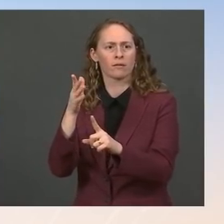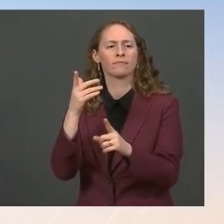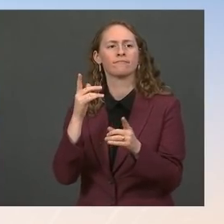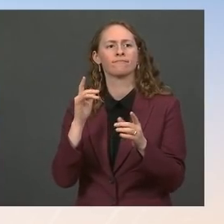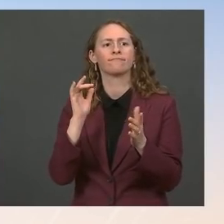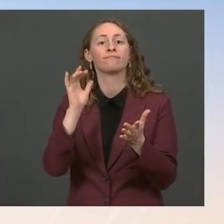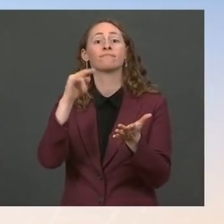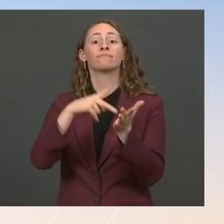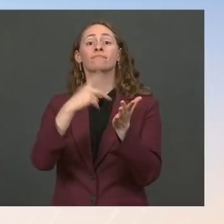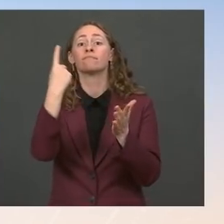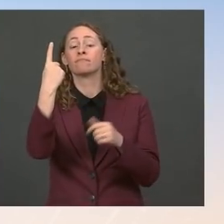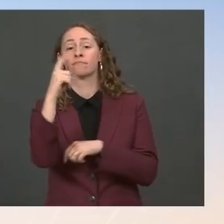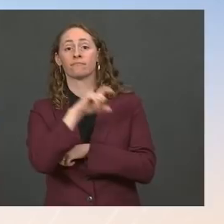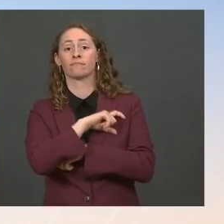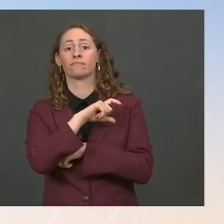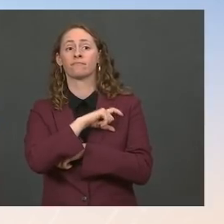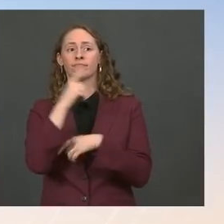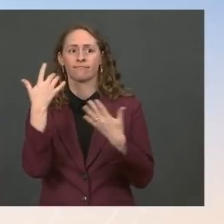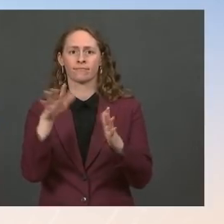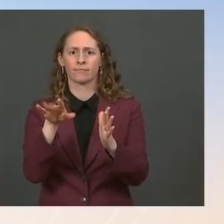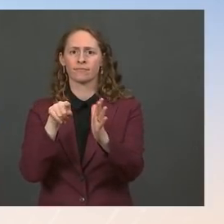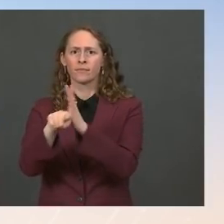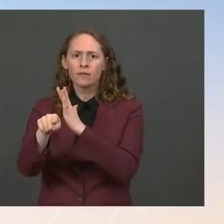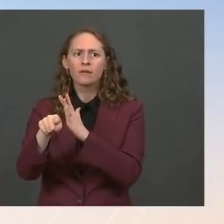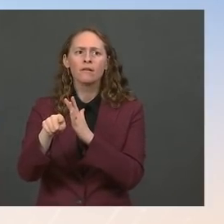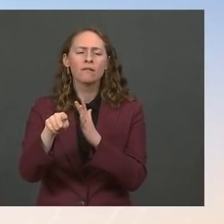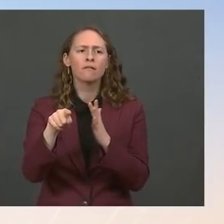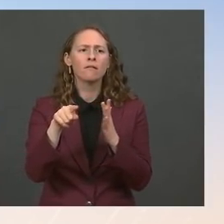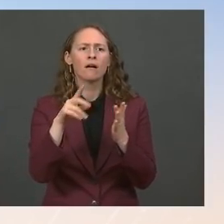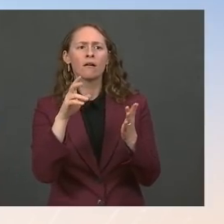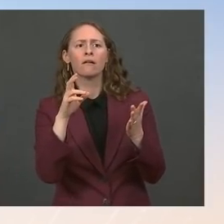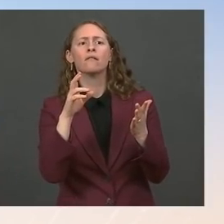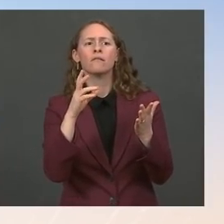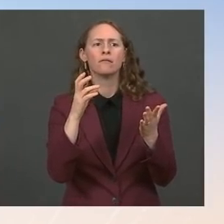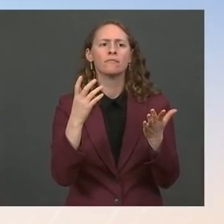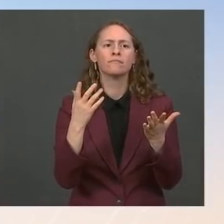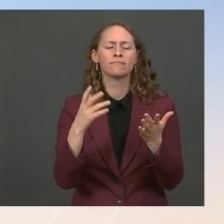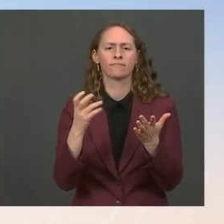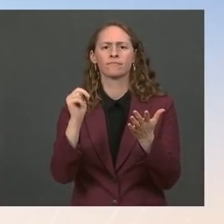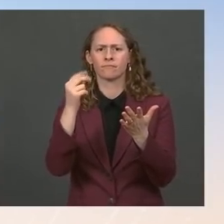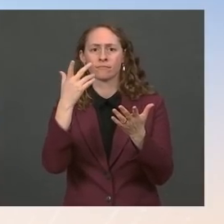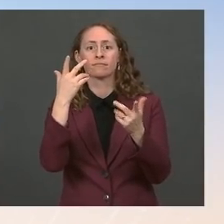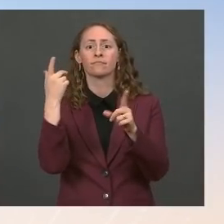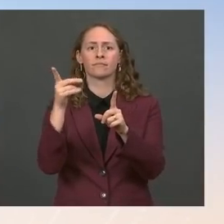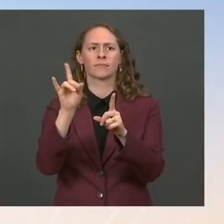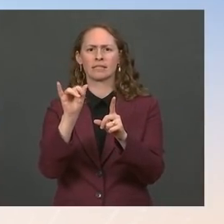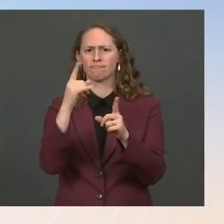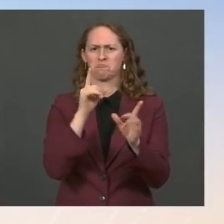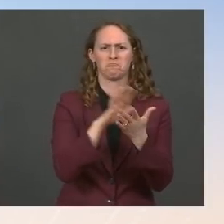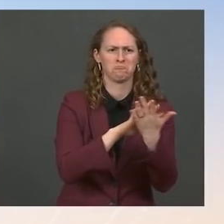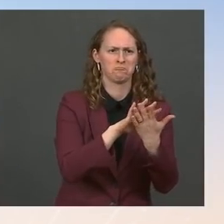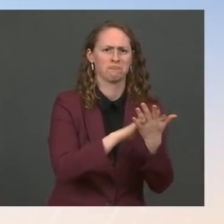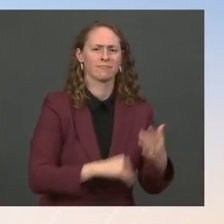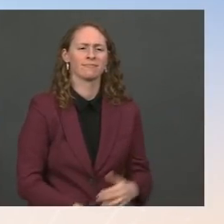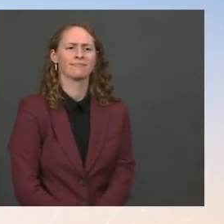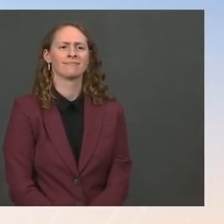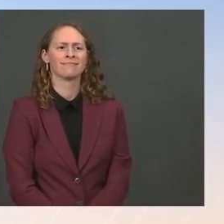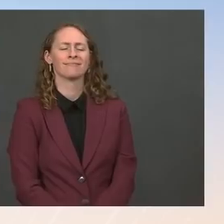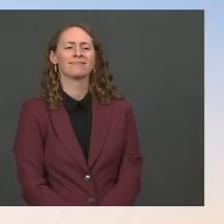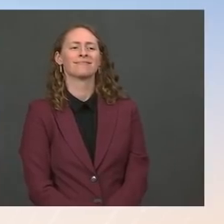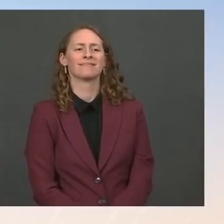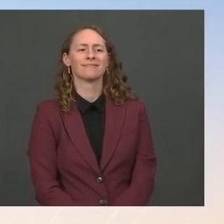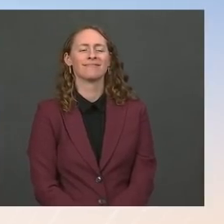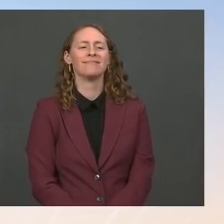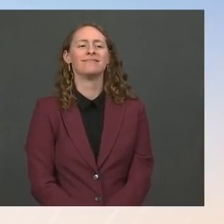the ambassadorship? The President nominated Rahm Emanuel to serve as ambassador to Japan because he's somebody who has a record of